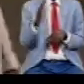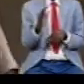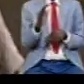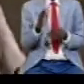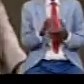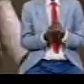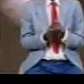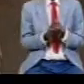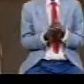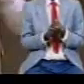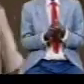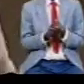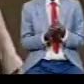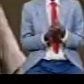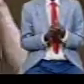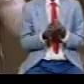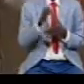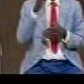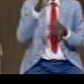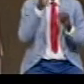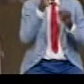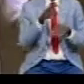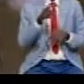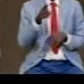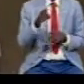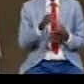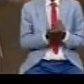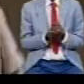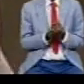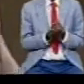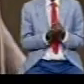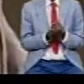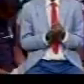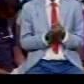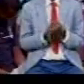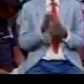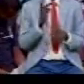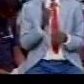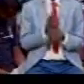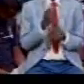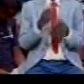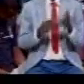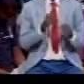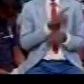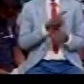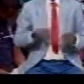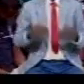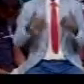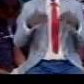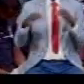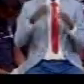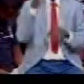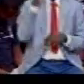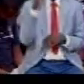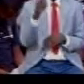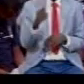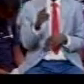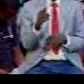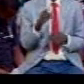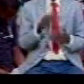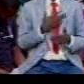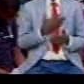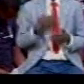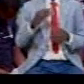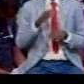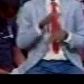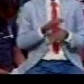transformed her life. God bless you. Keep what the Lord has done for you. And all those of us who have